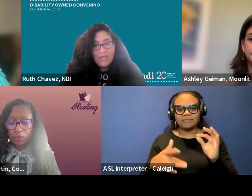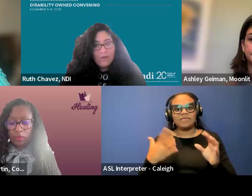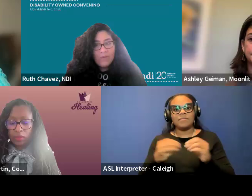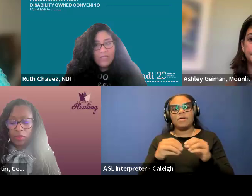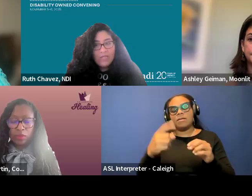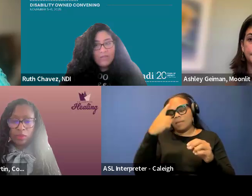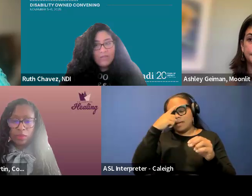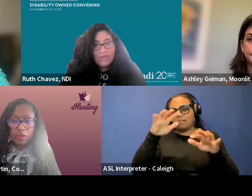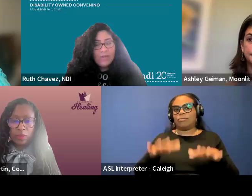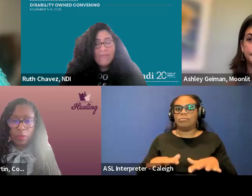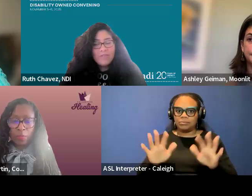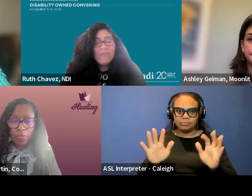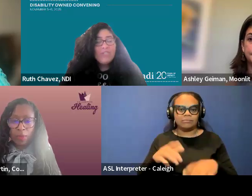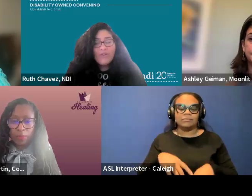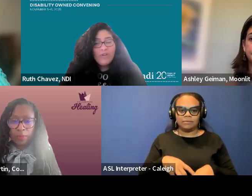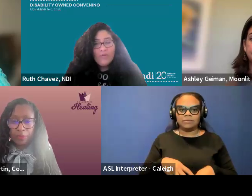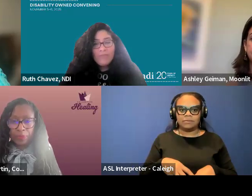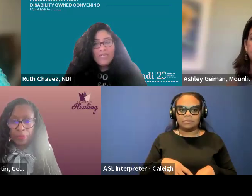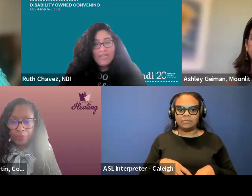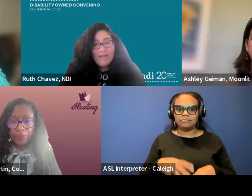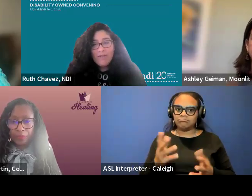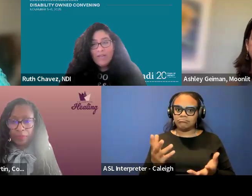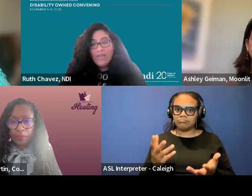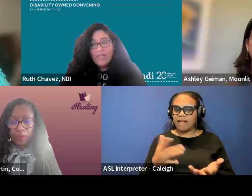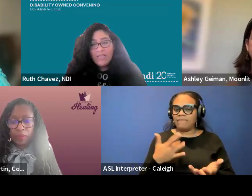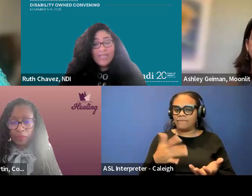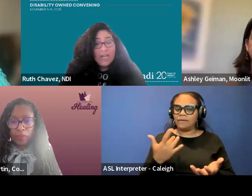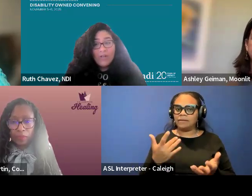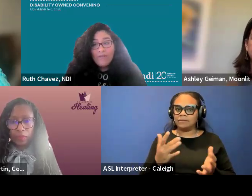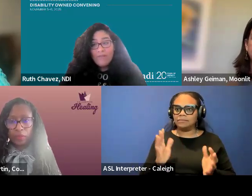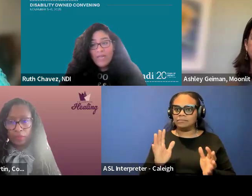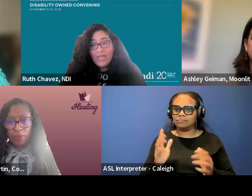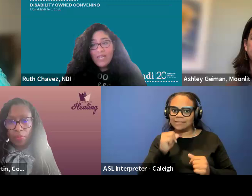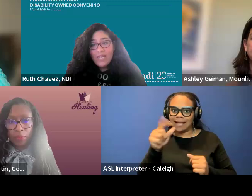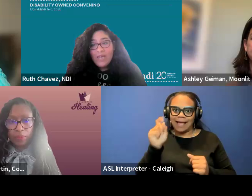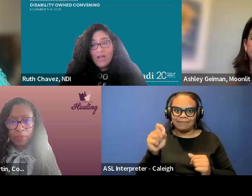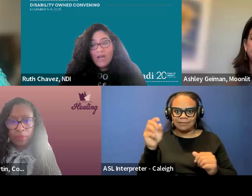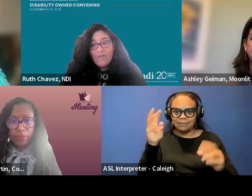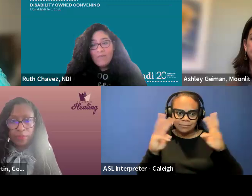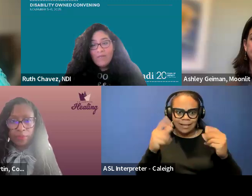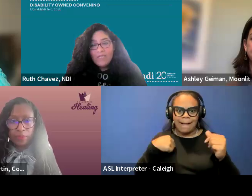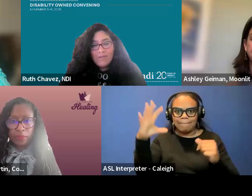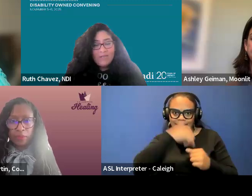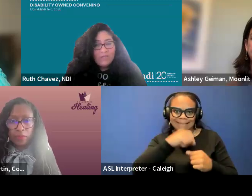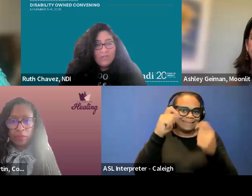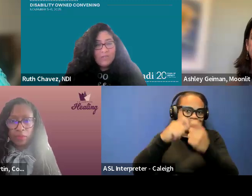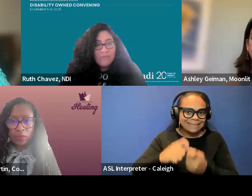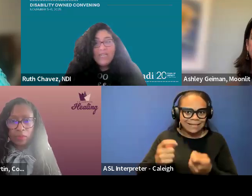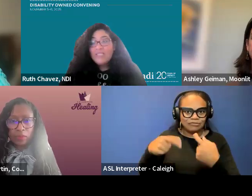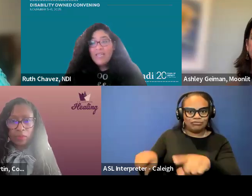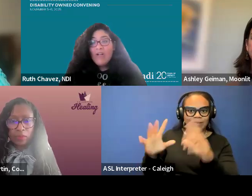something, to make sure you don't miss every detail of the meeting. It's